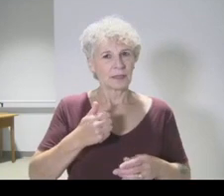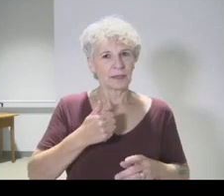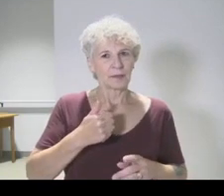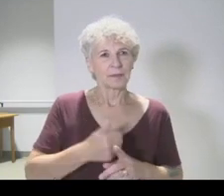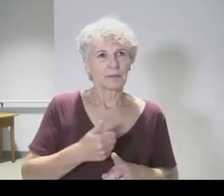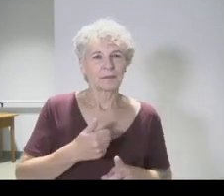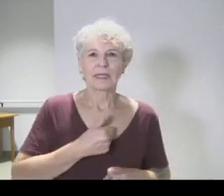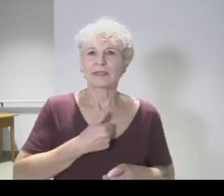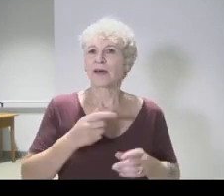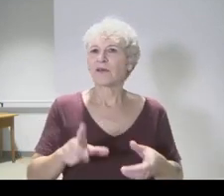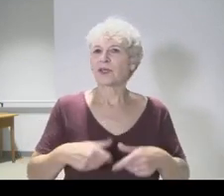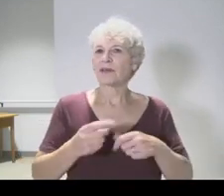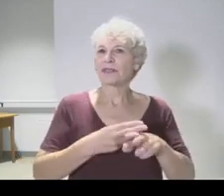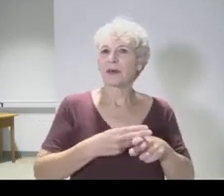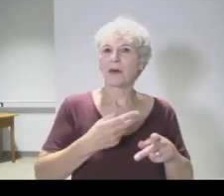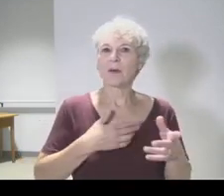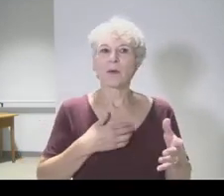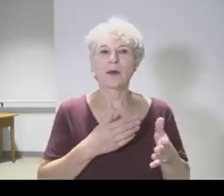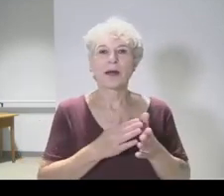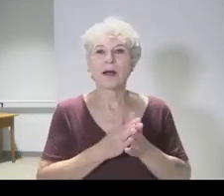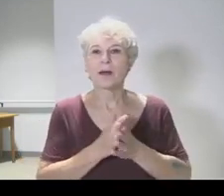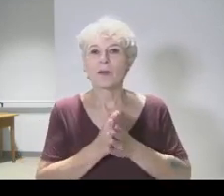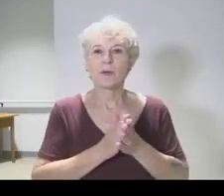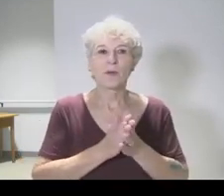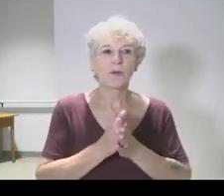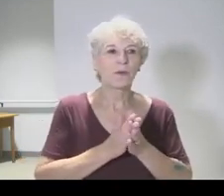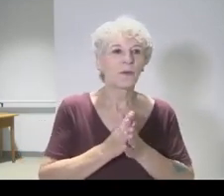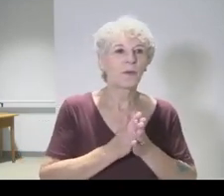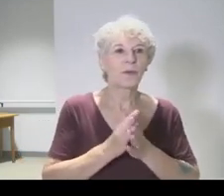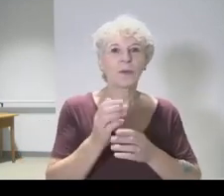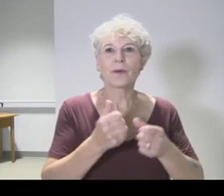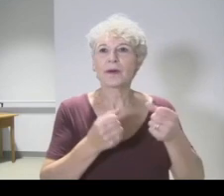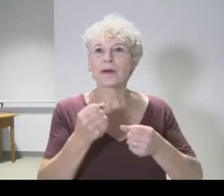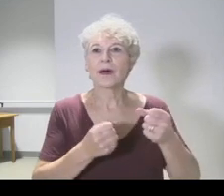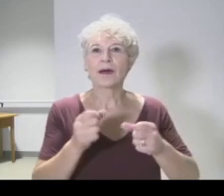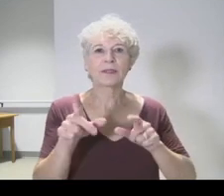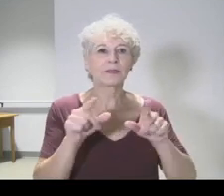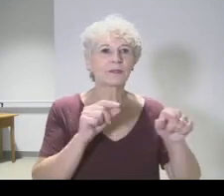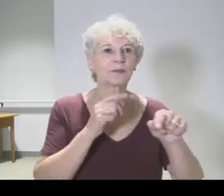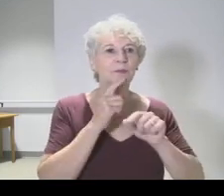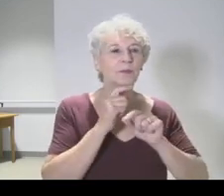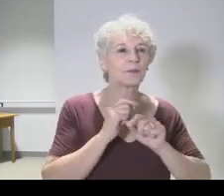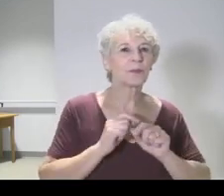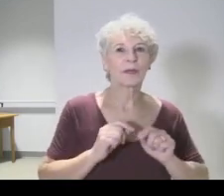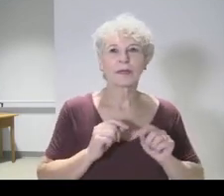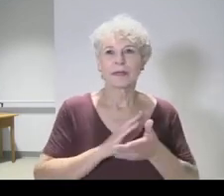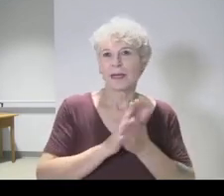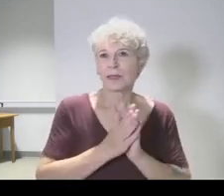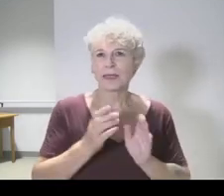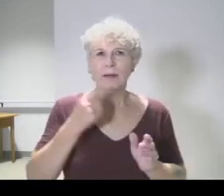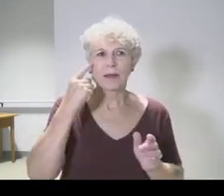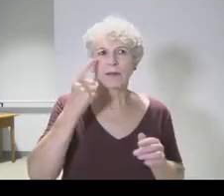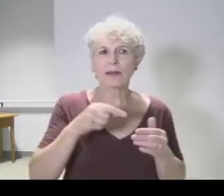temporary as I became engrossed in the car selection process. It became what I thought